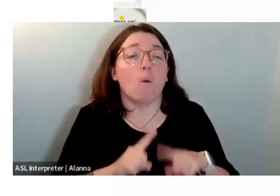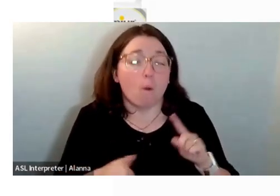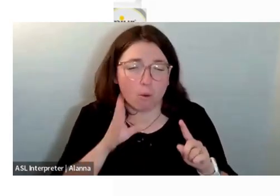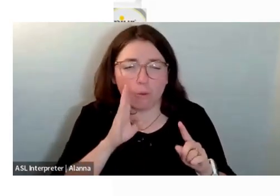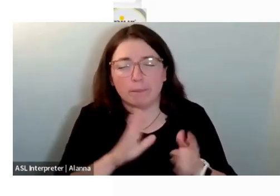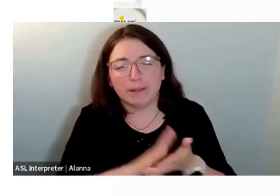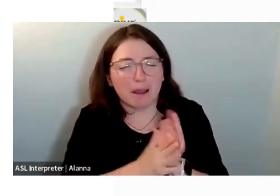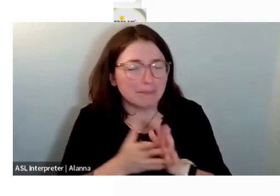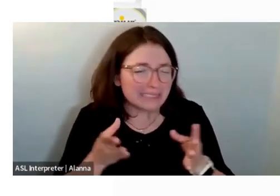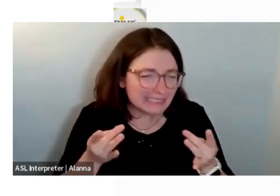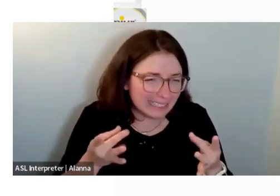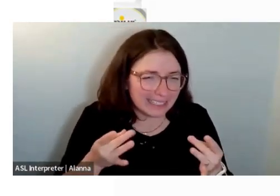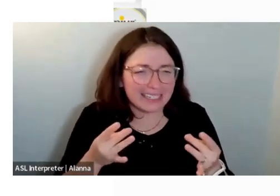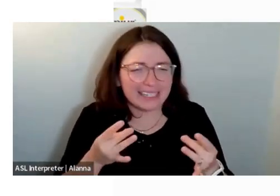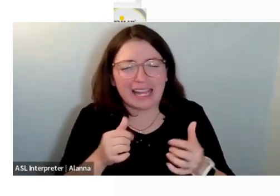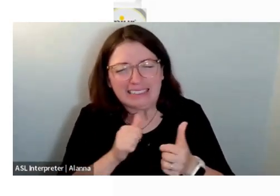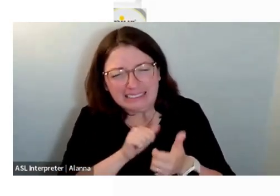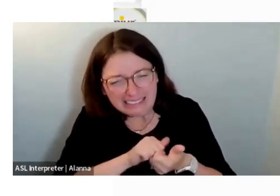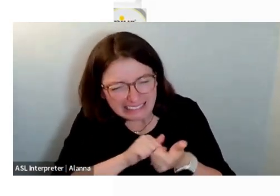and uncomfortable.